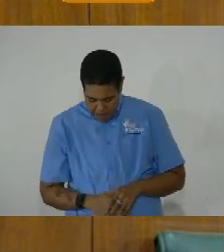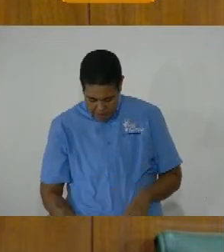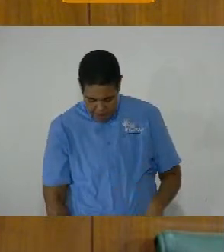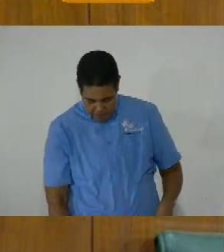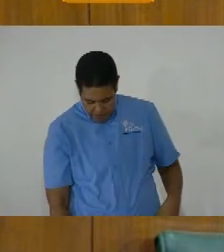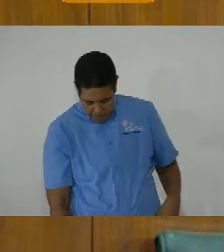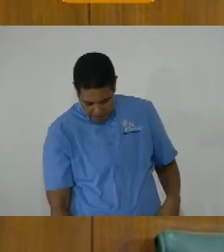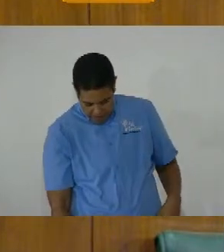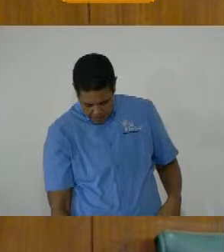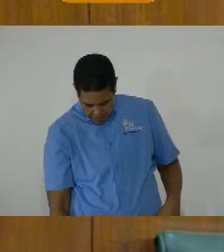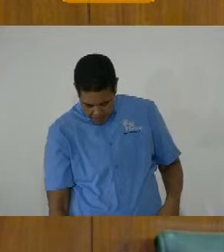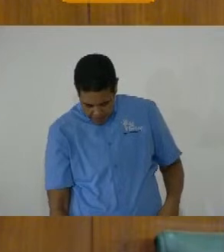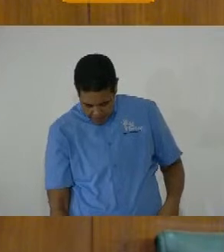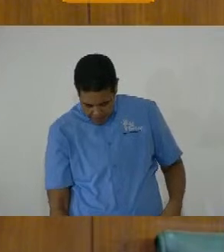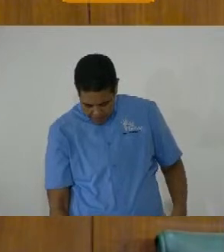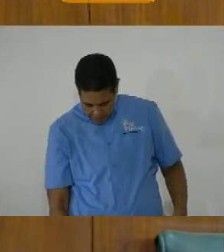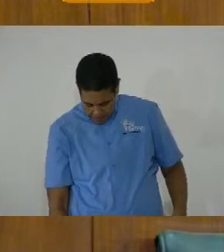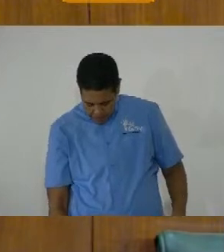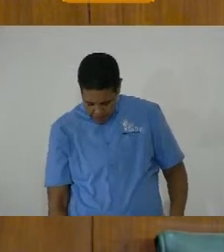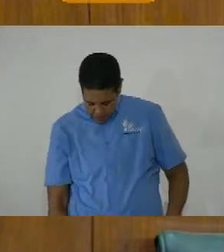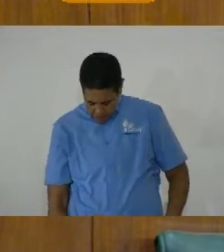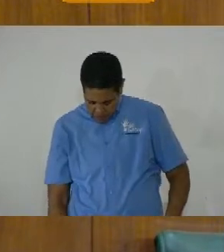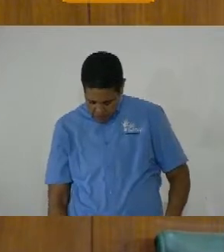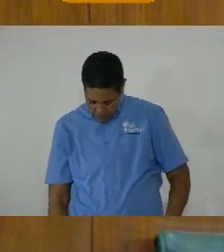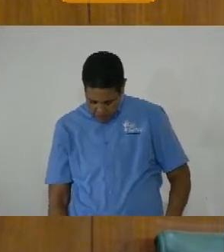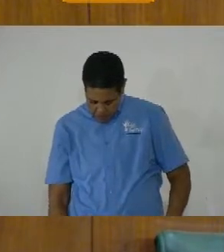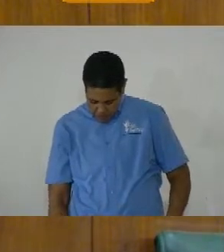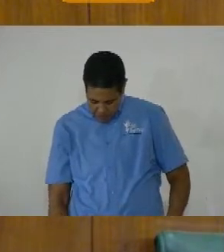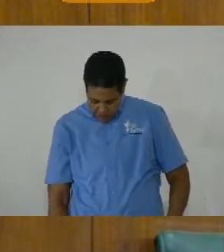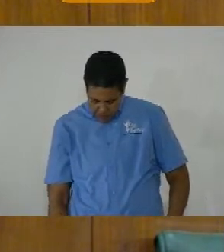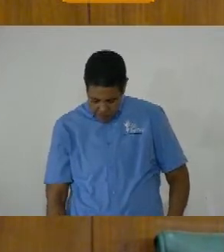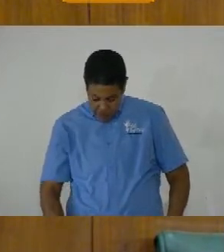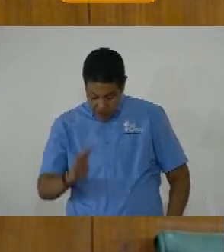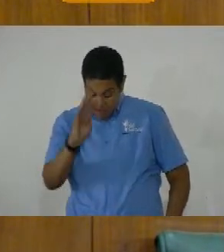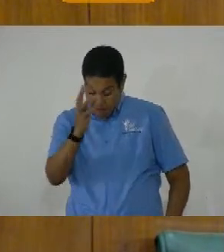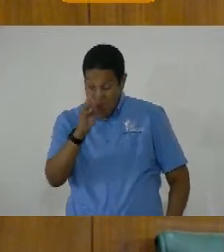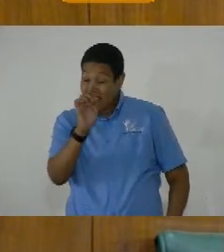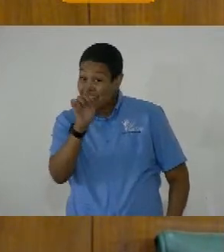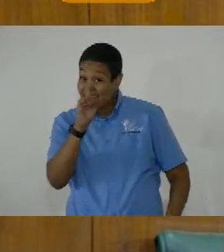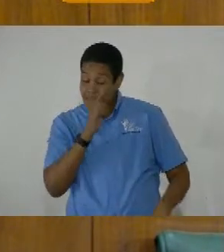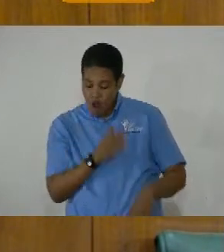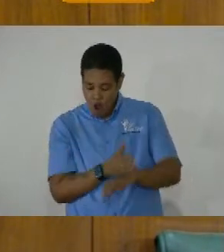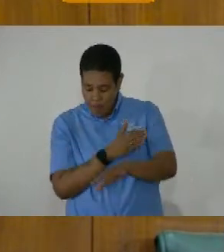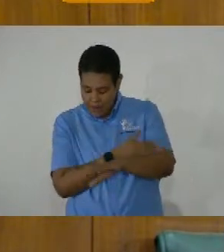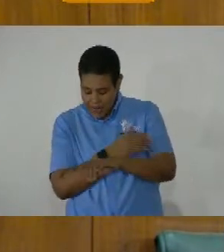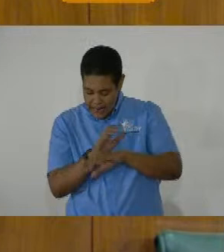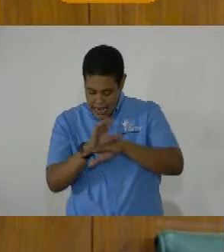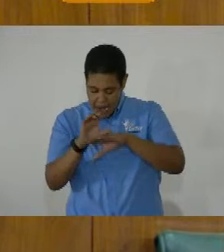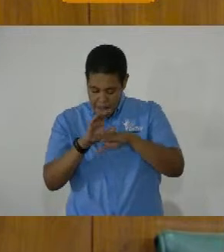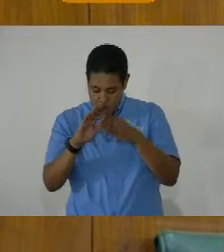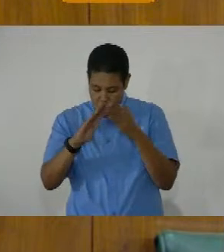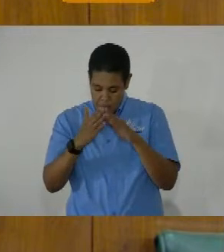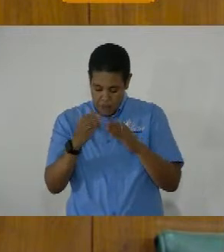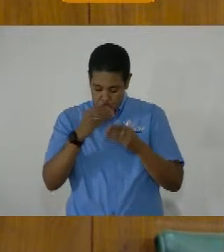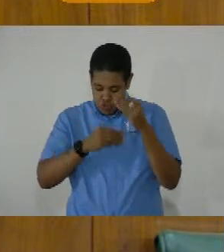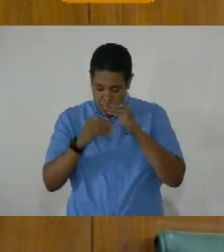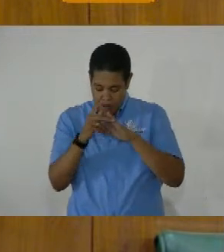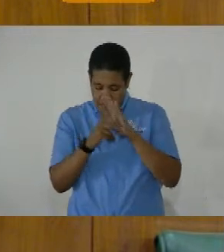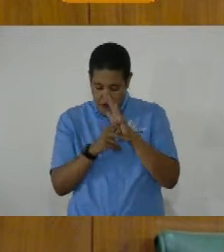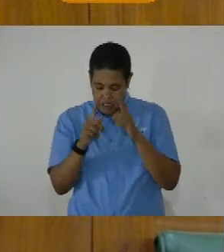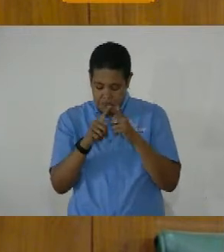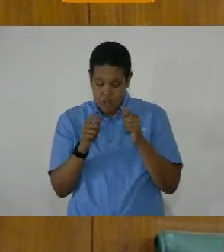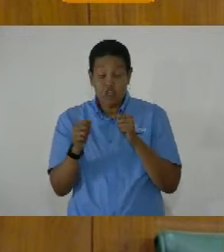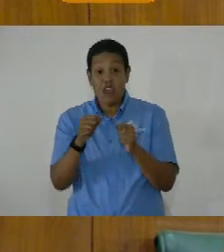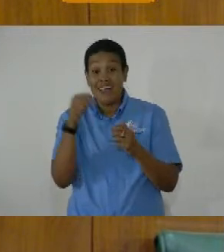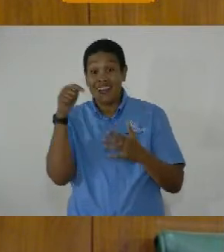4th, Madam Speaker, is the need for an updated CARICOM trade policy and strategy. This, Madam